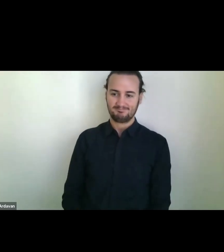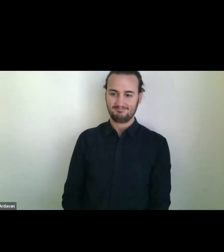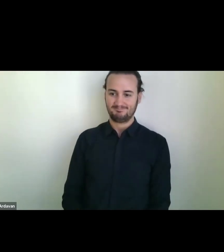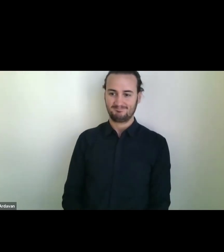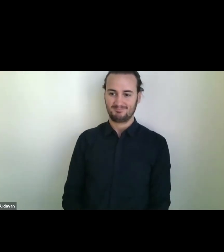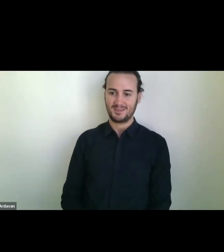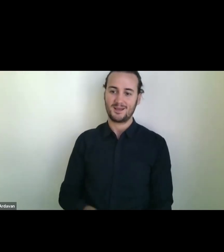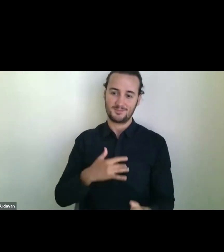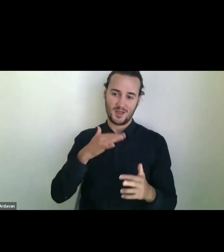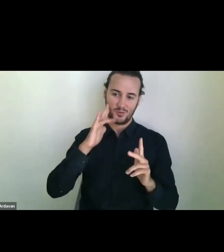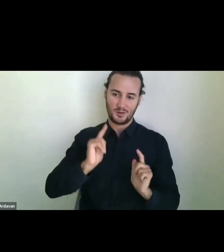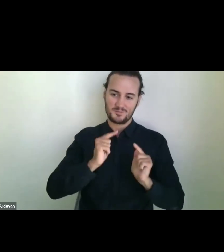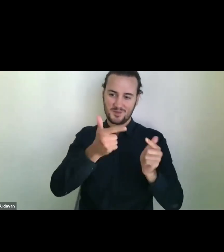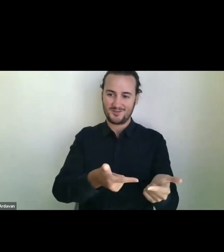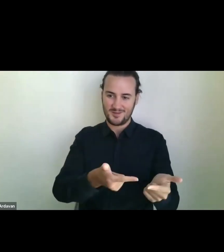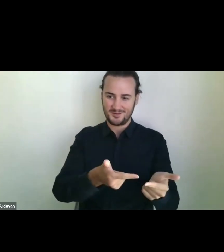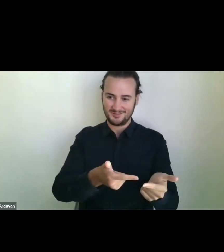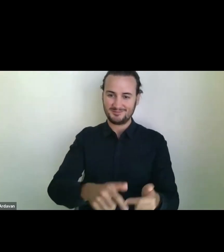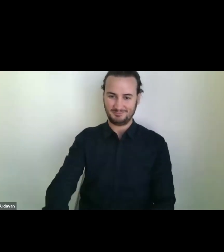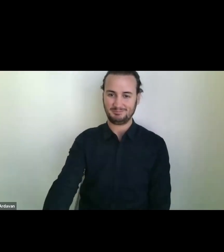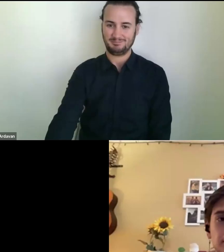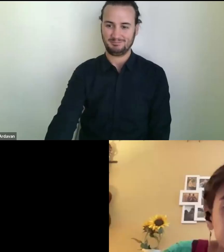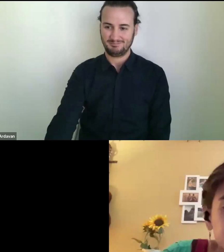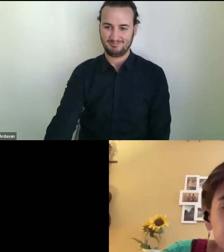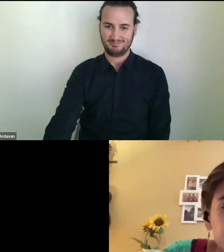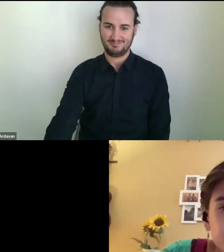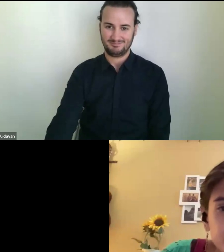it on.